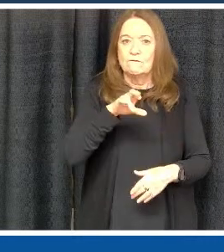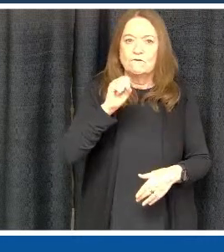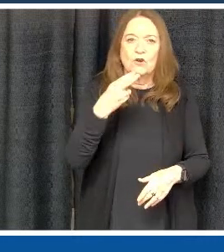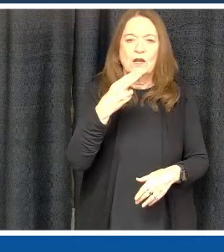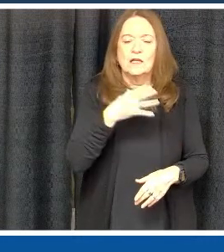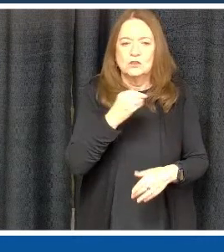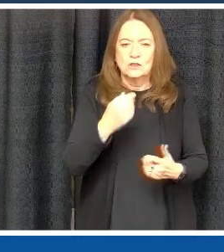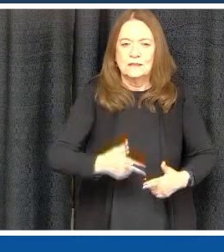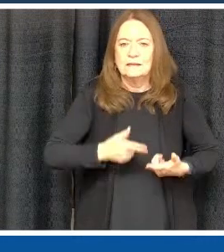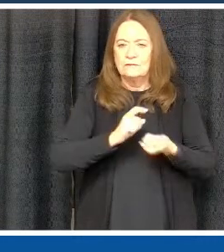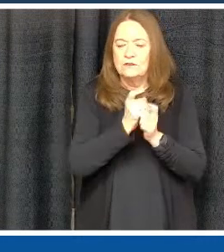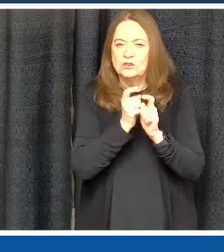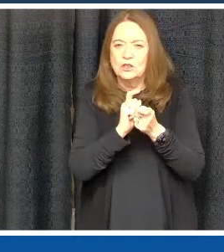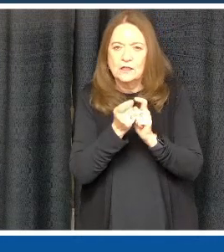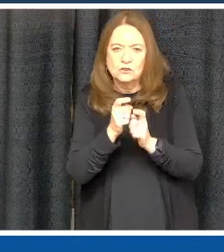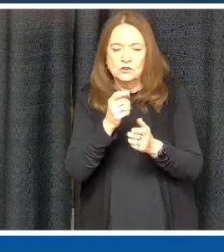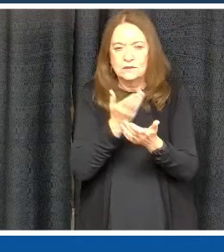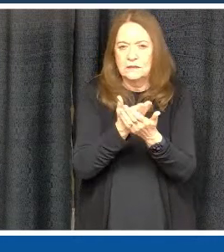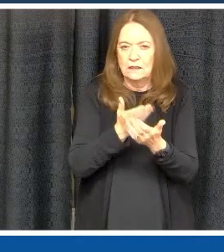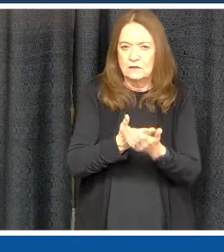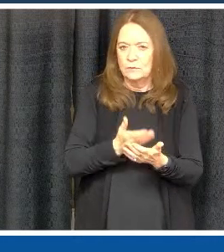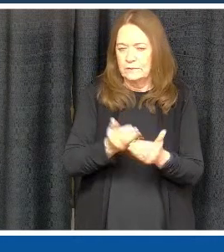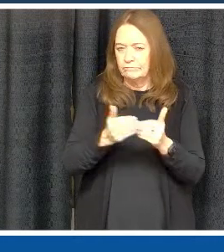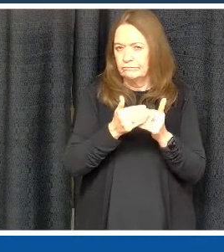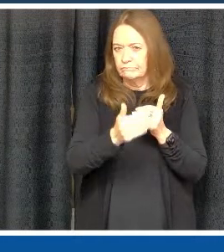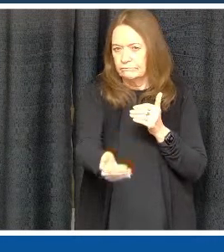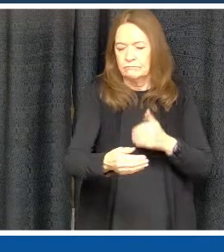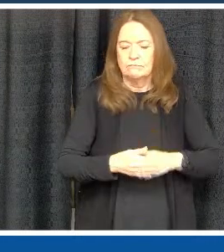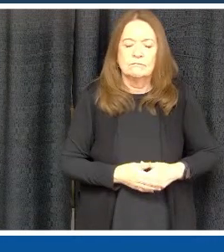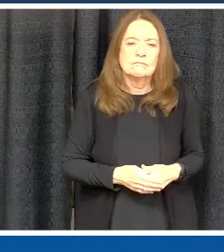document, and keep it going forward.